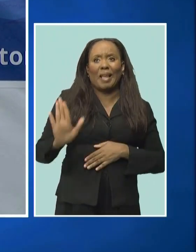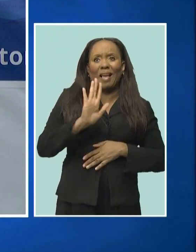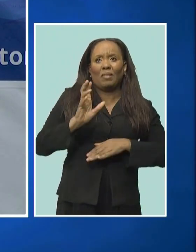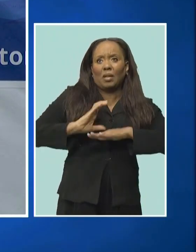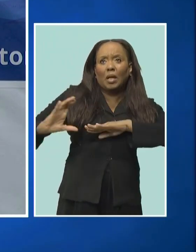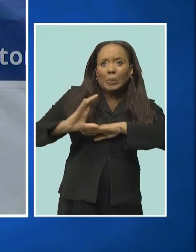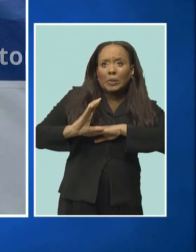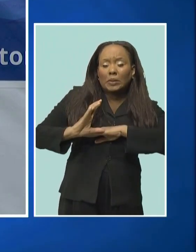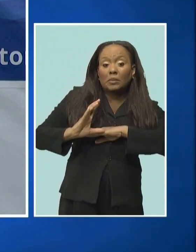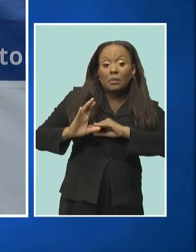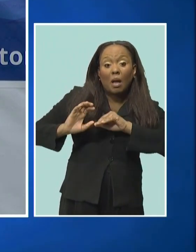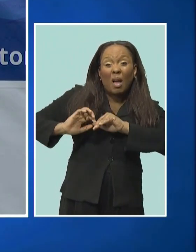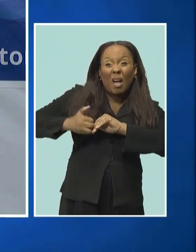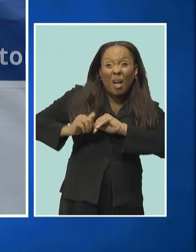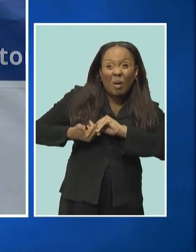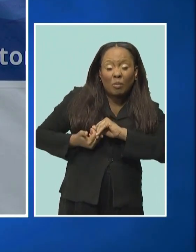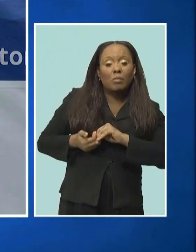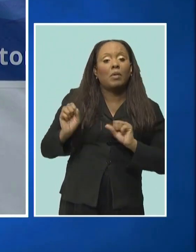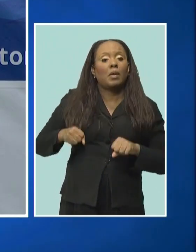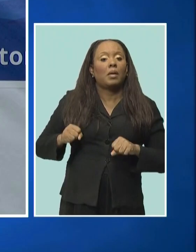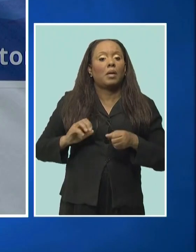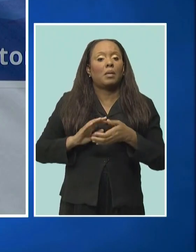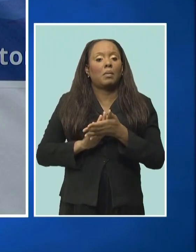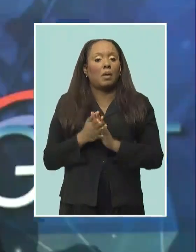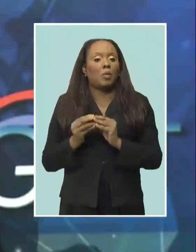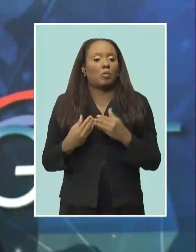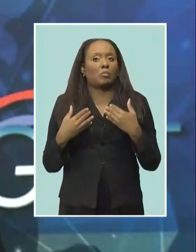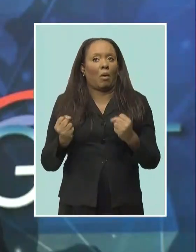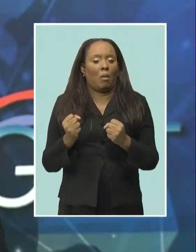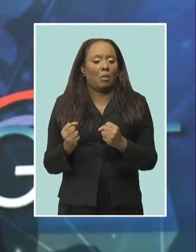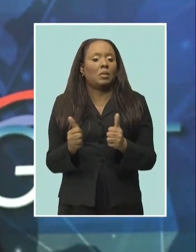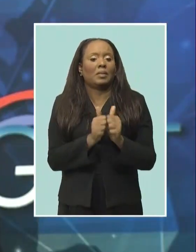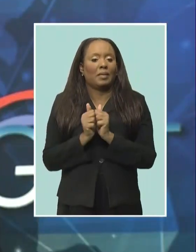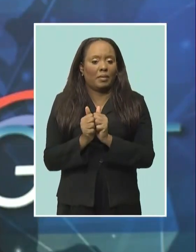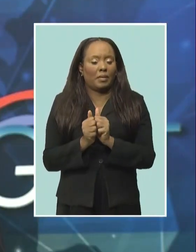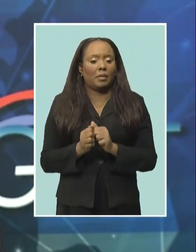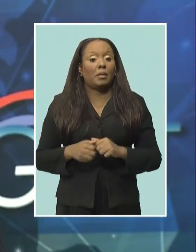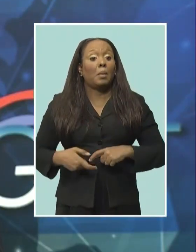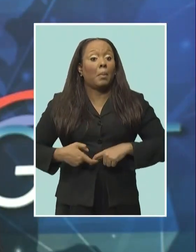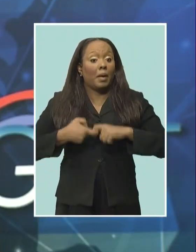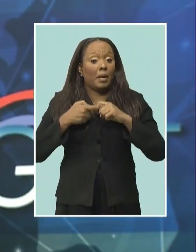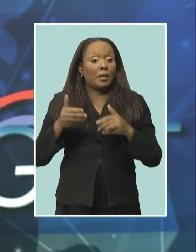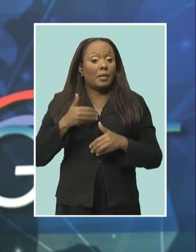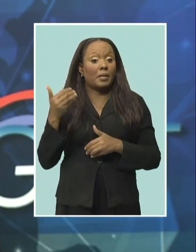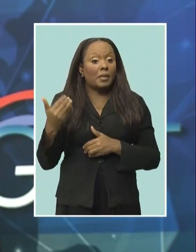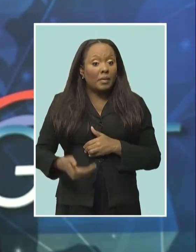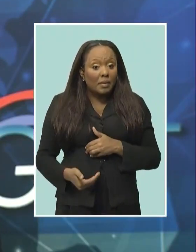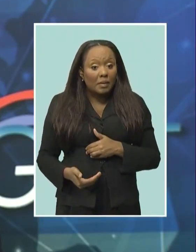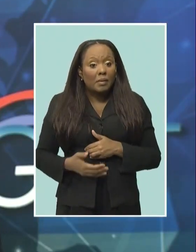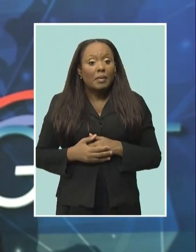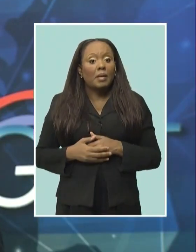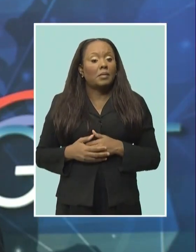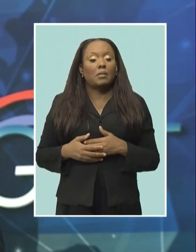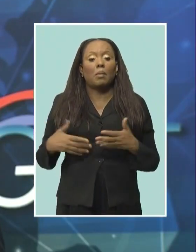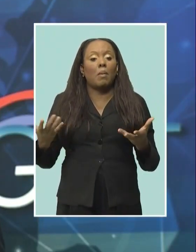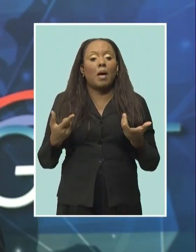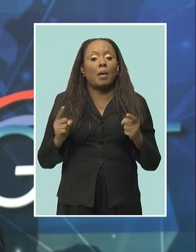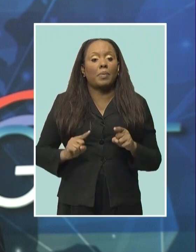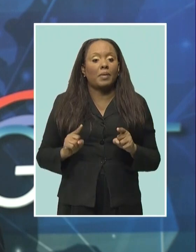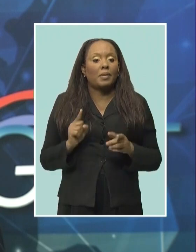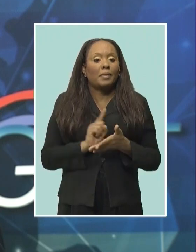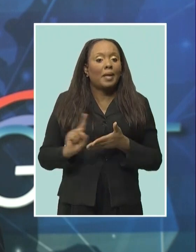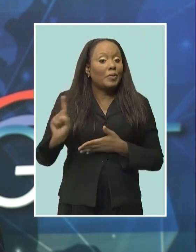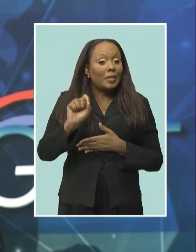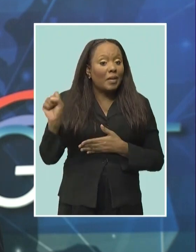and we can only grow stronger together. We'll take a break here, but coming up, we'll share with you what to expect at